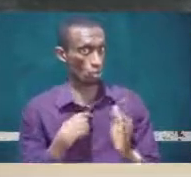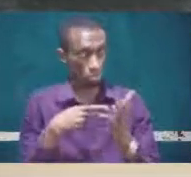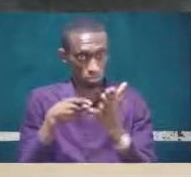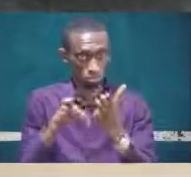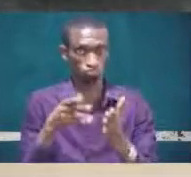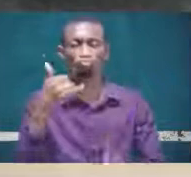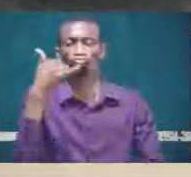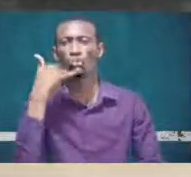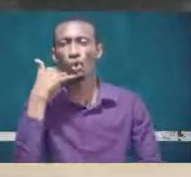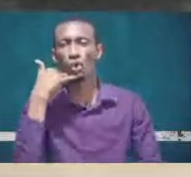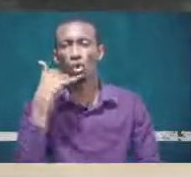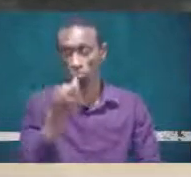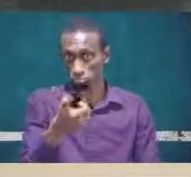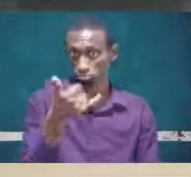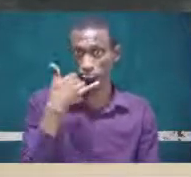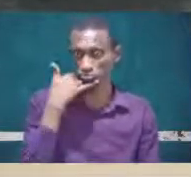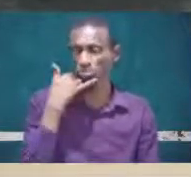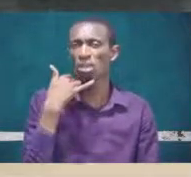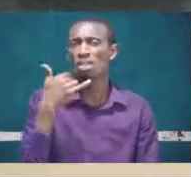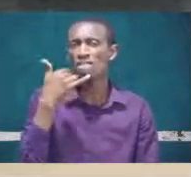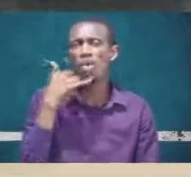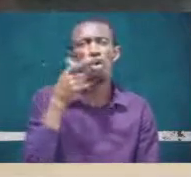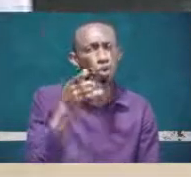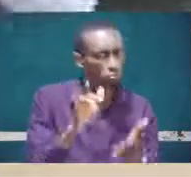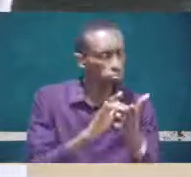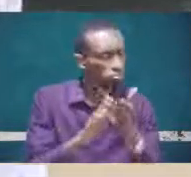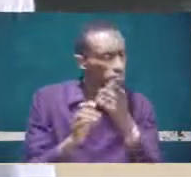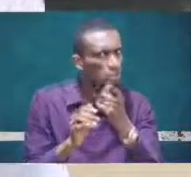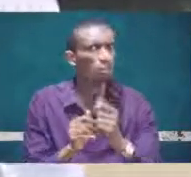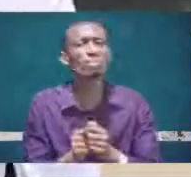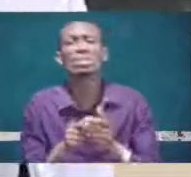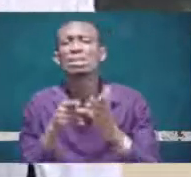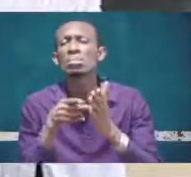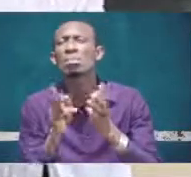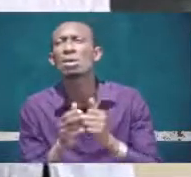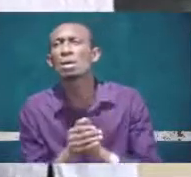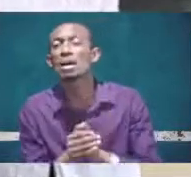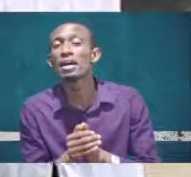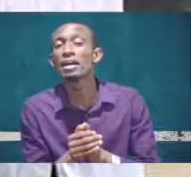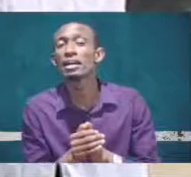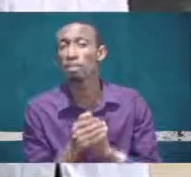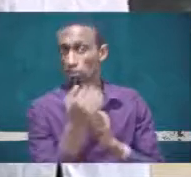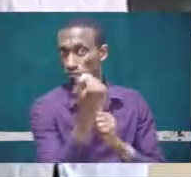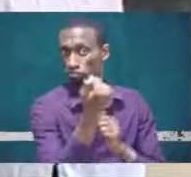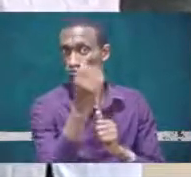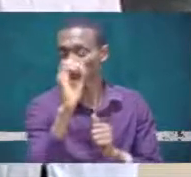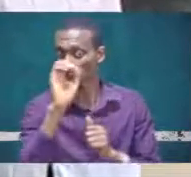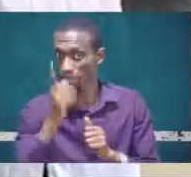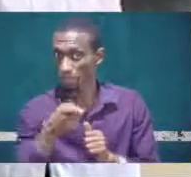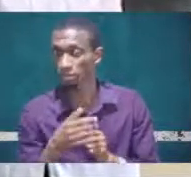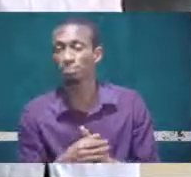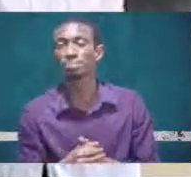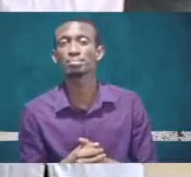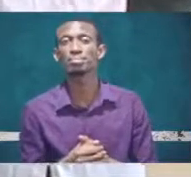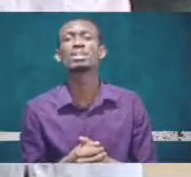phone, this phone, if they are selling it 50,000 francs, 50,000